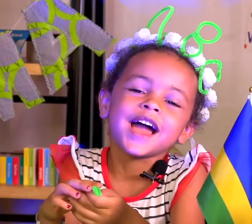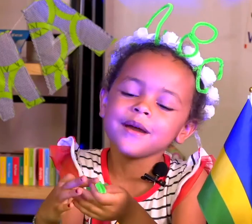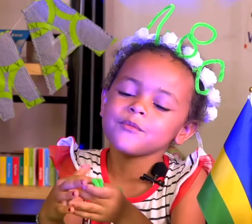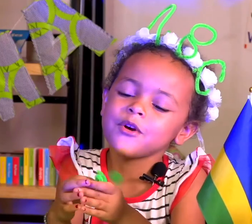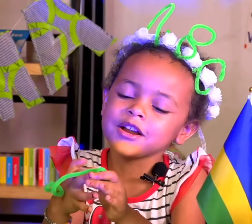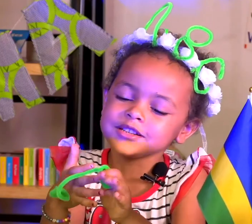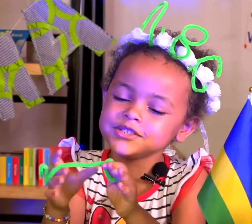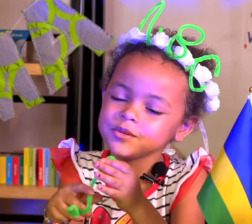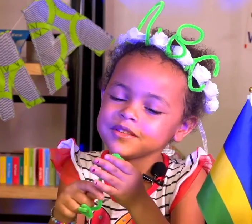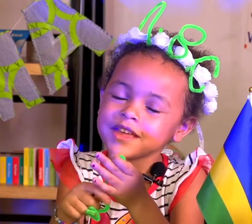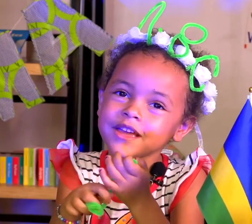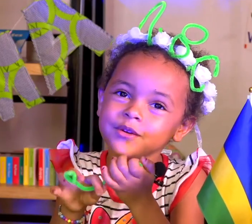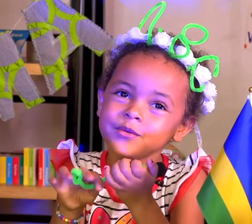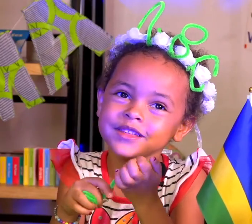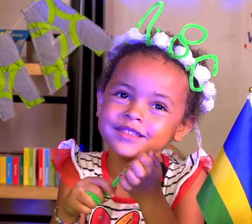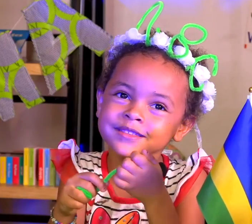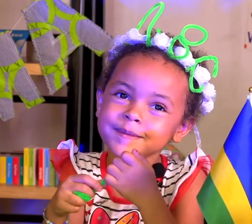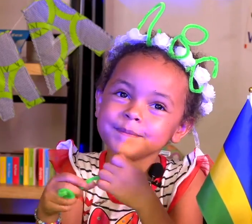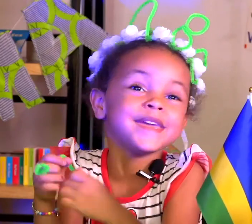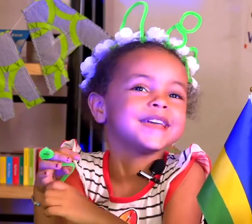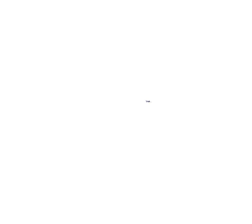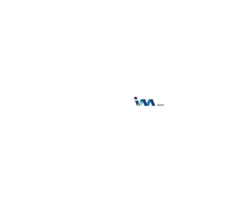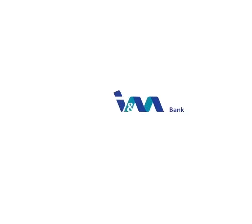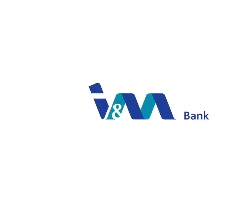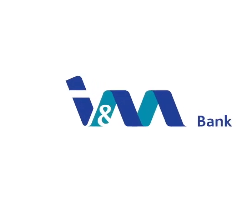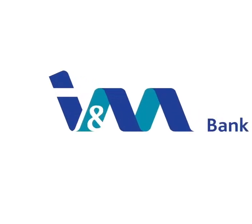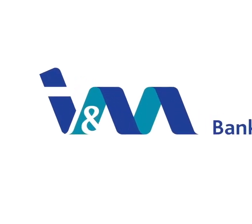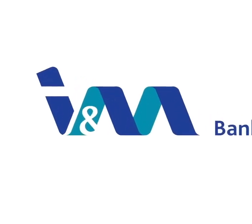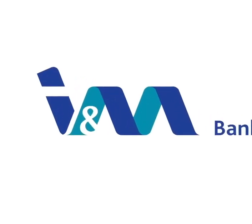Next time, want to sing with me.